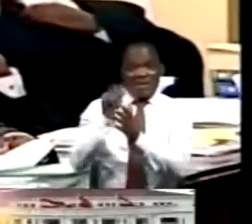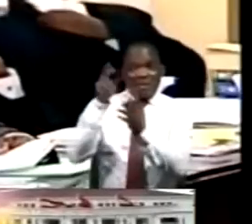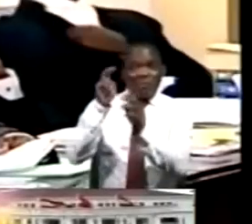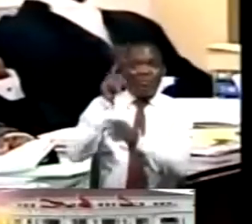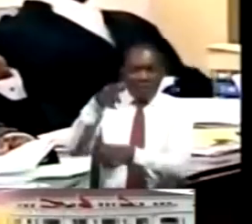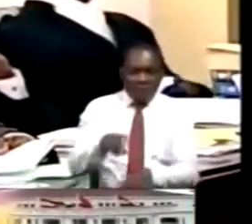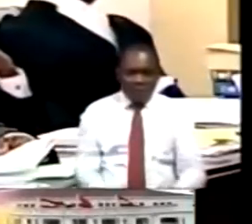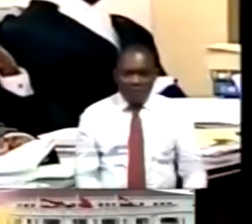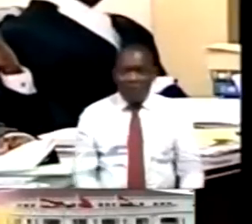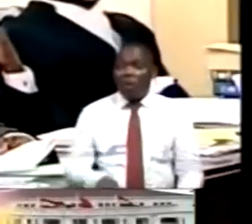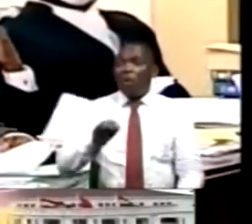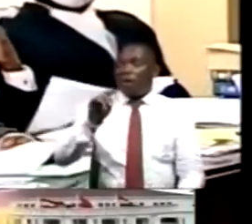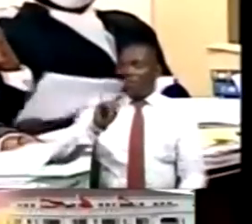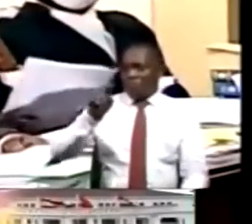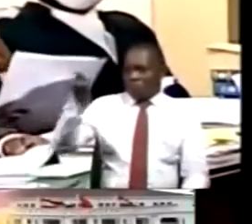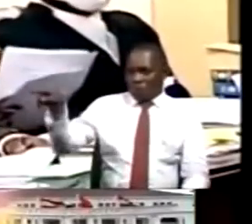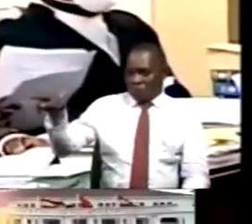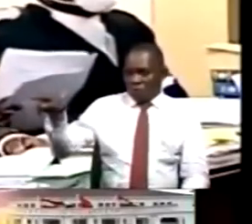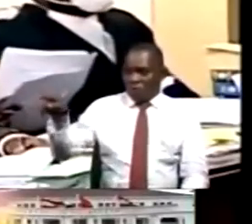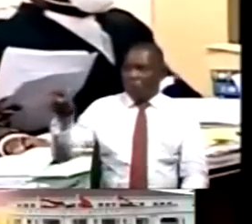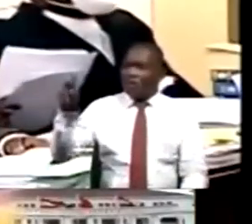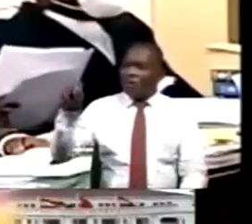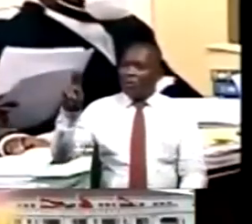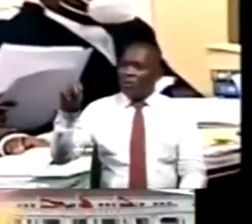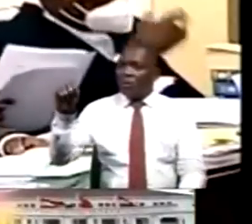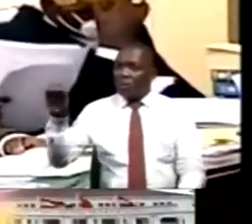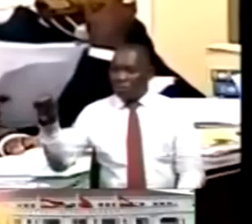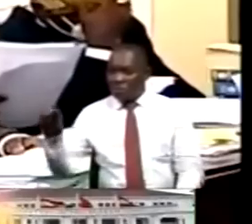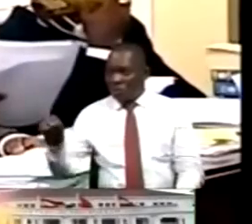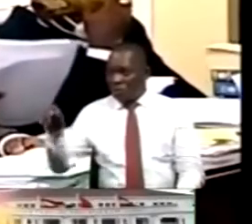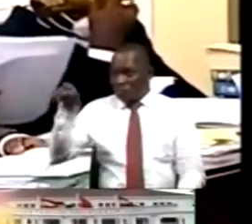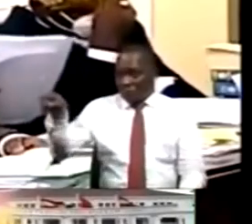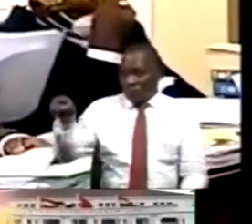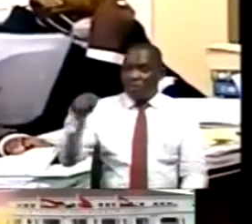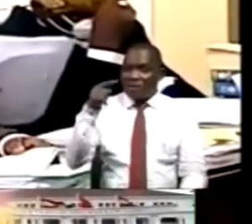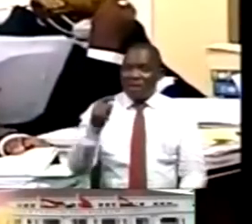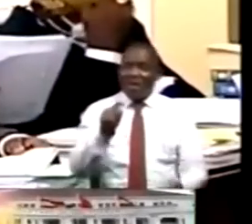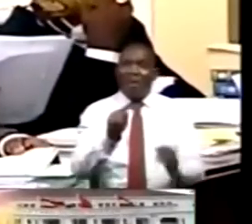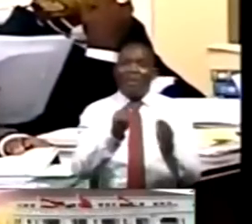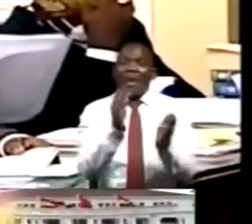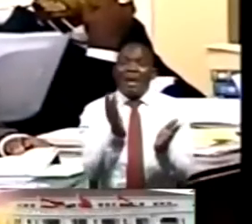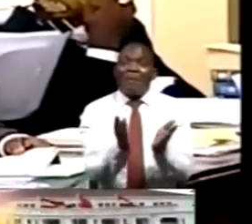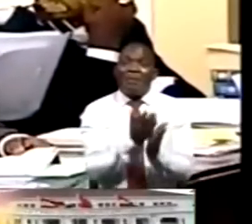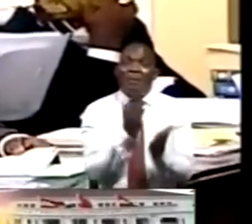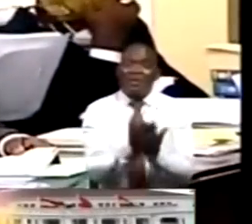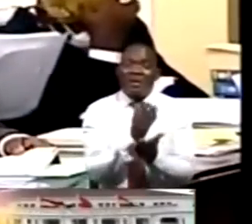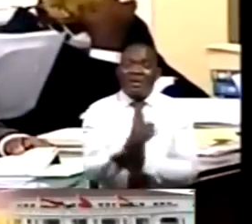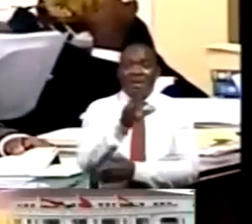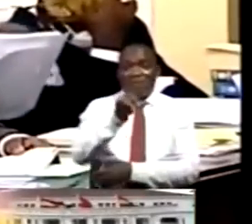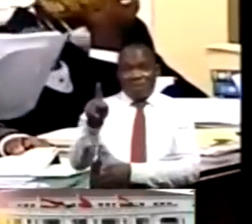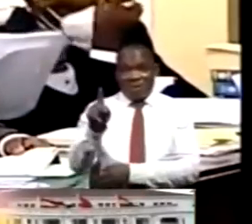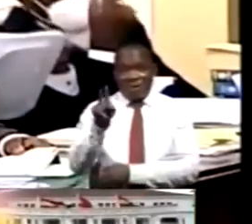we'll come to that. Mr. Robert Joseph Mettle-Nunoo, you say in paragraph